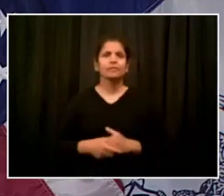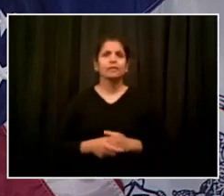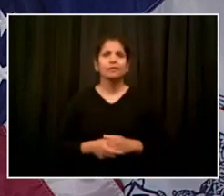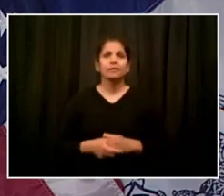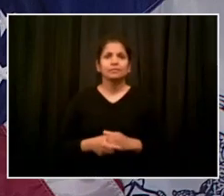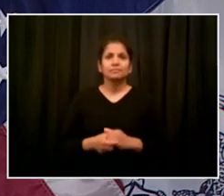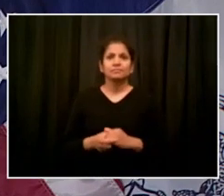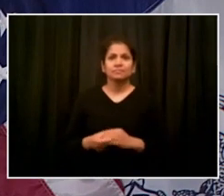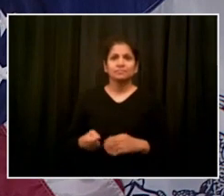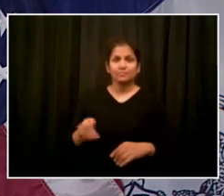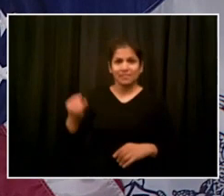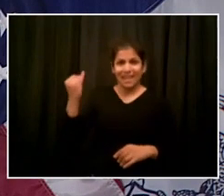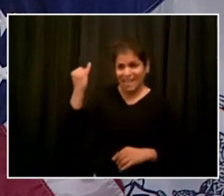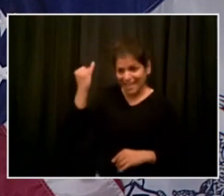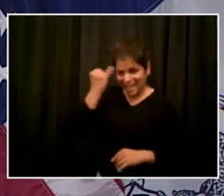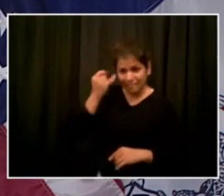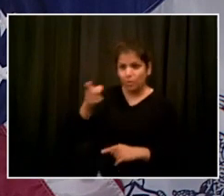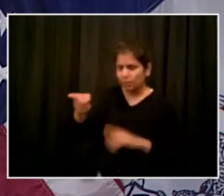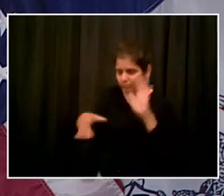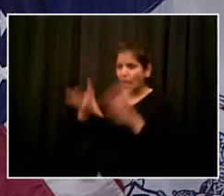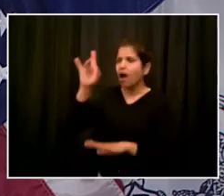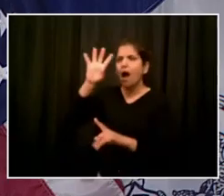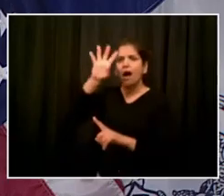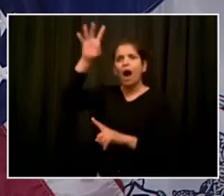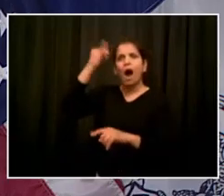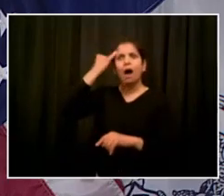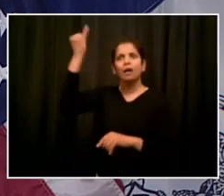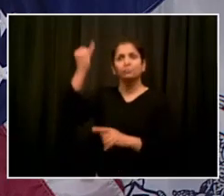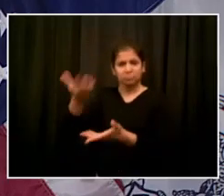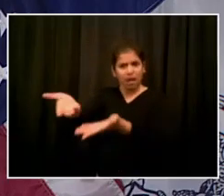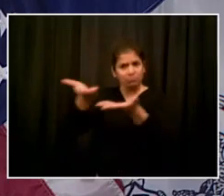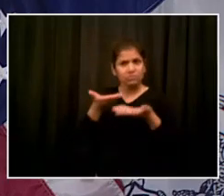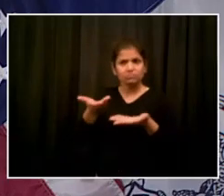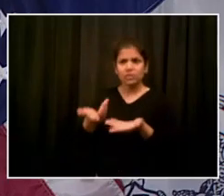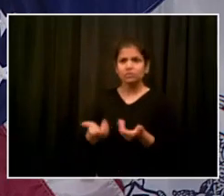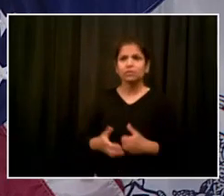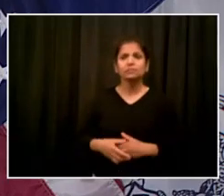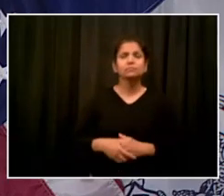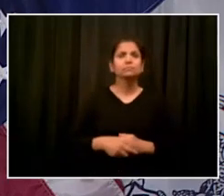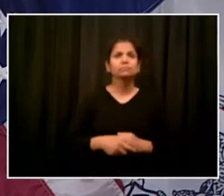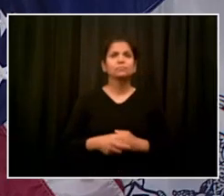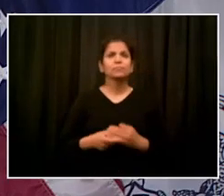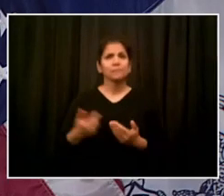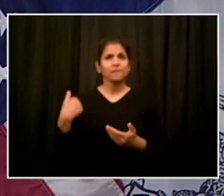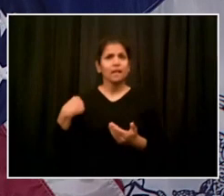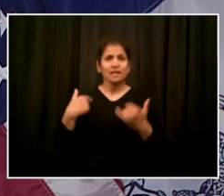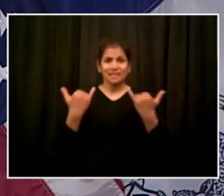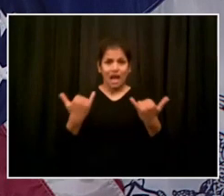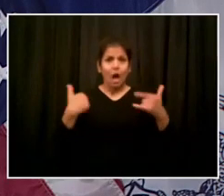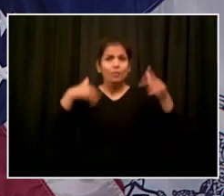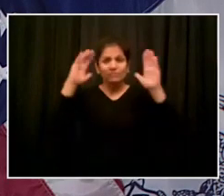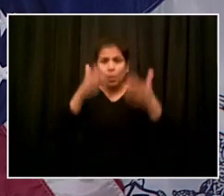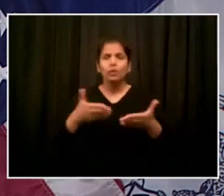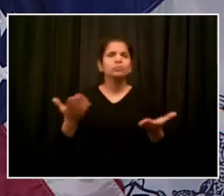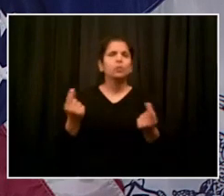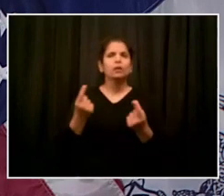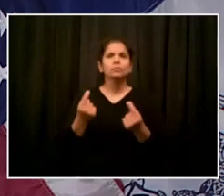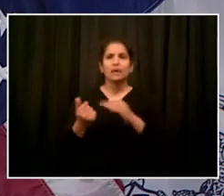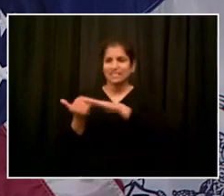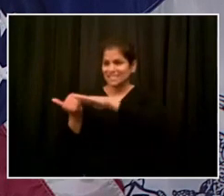buses as safe as possible that people can feel confidence in. And after that, people will make whatever choices they make.